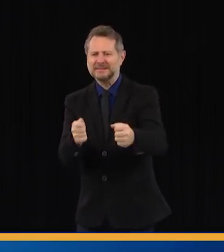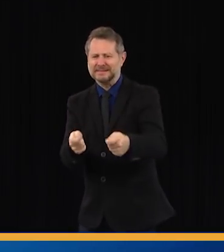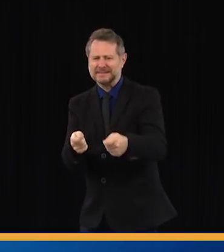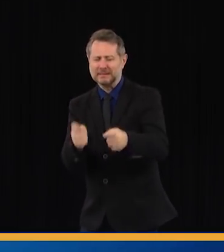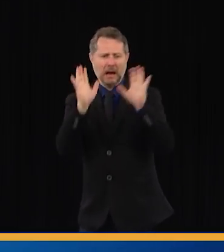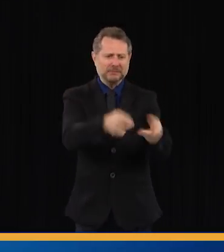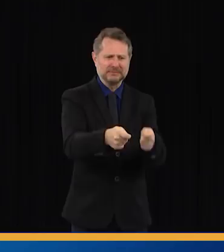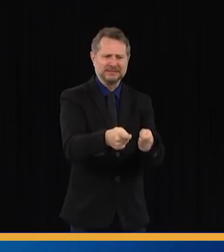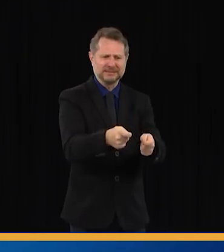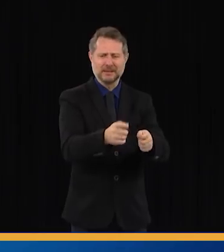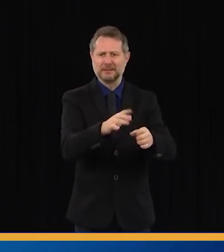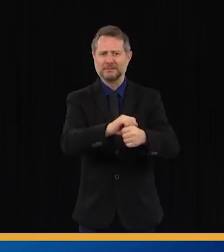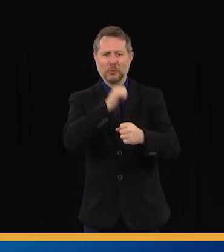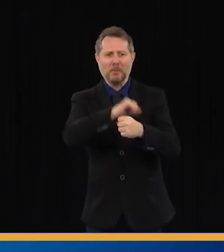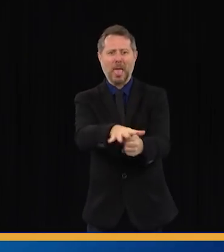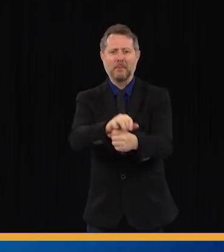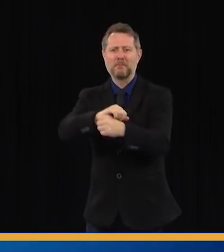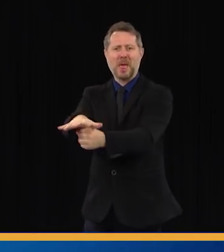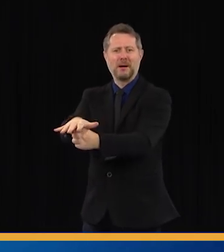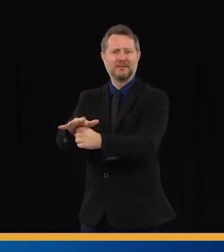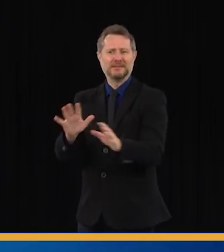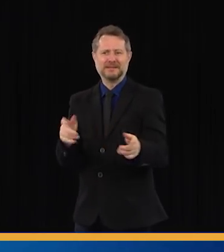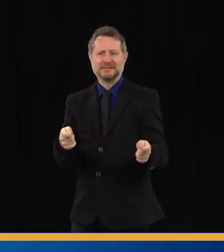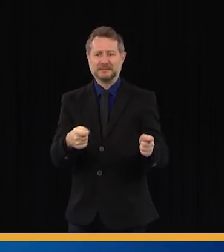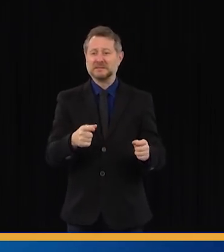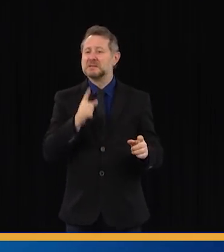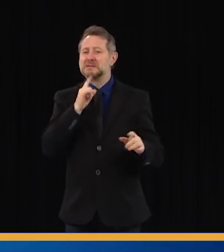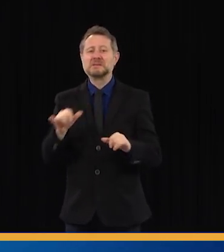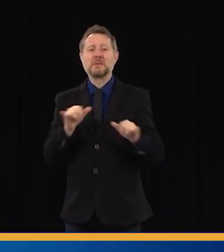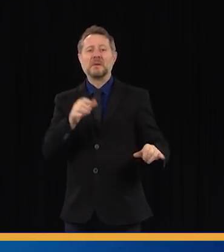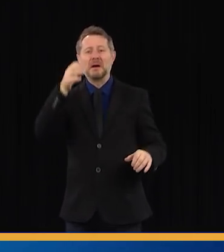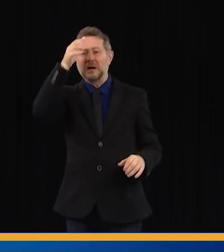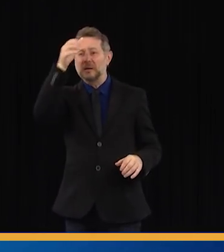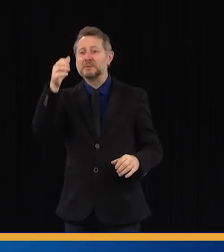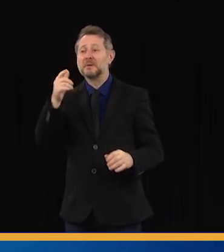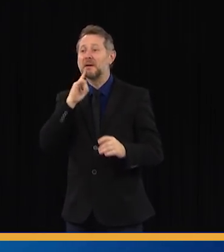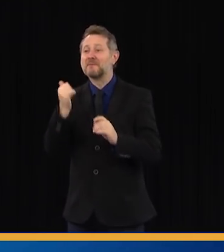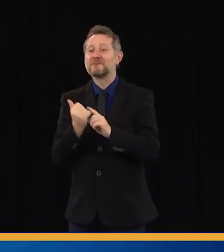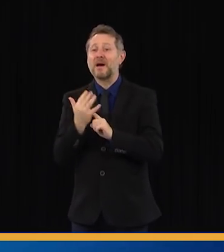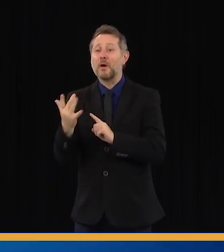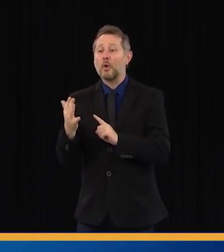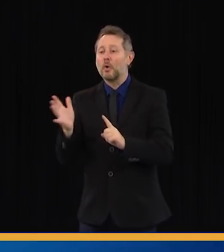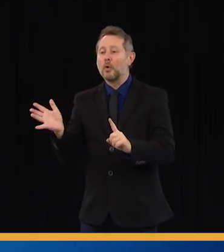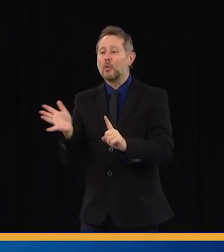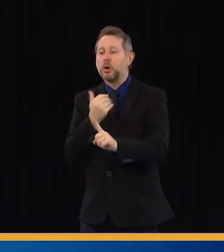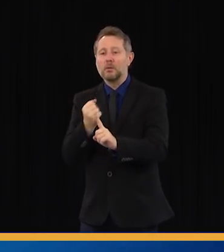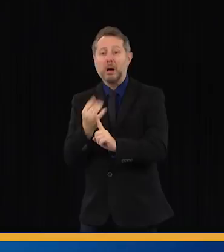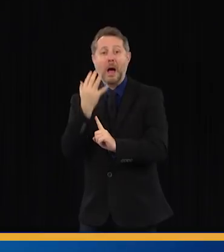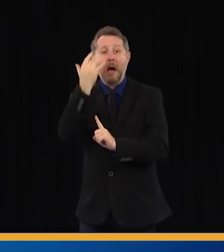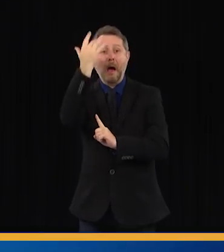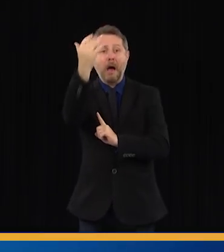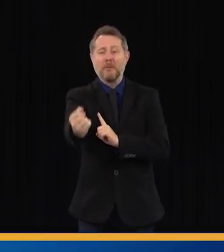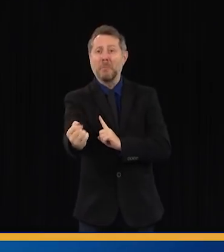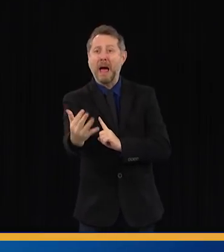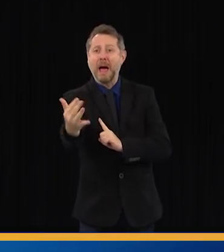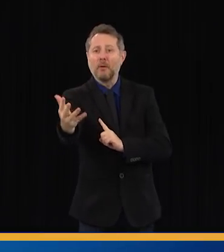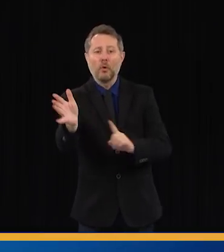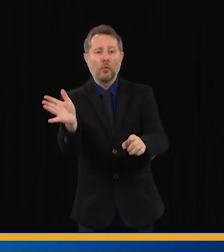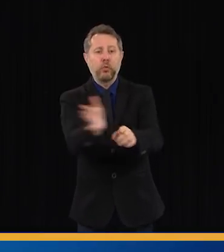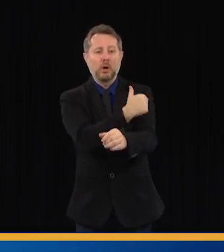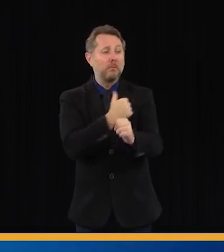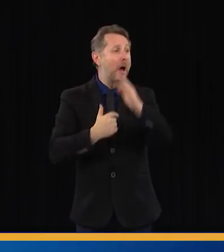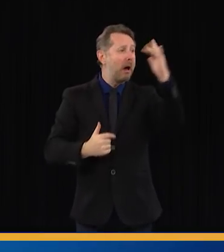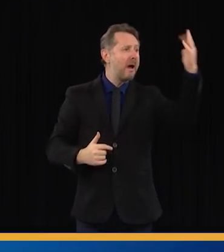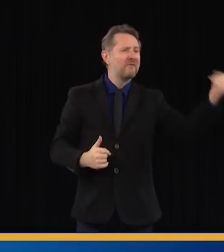watching a fire going through dry grass with a strong wind, and it's blowing the fire, and a couple of embers wind